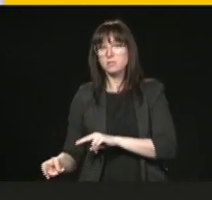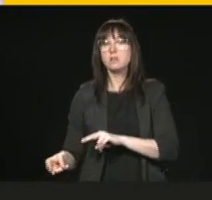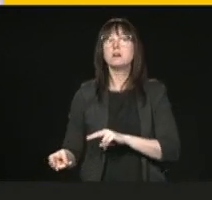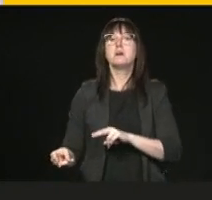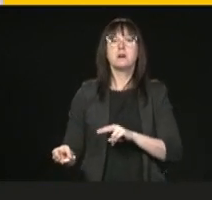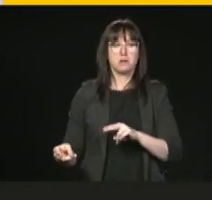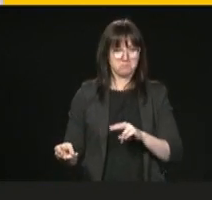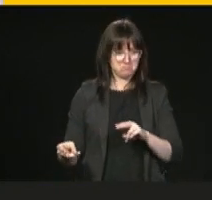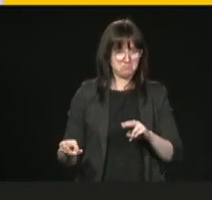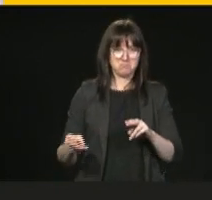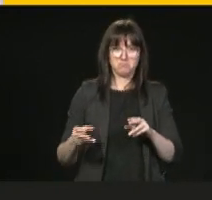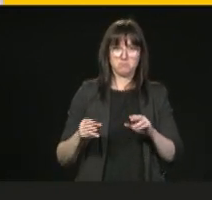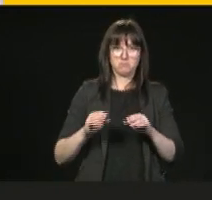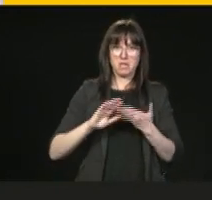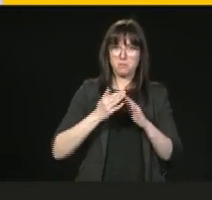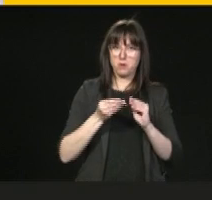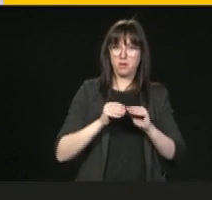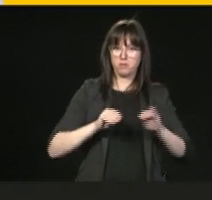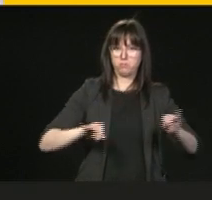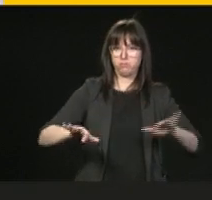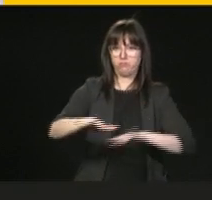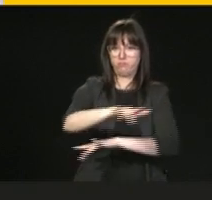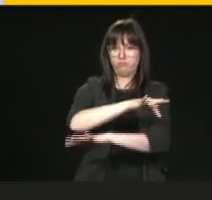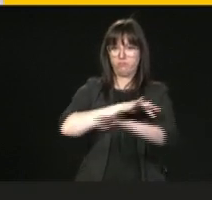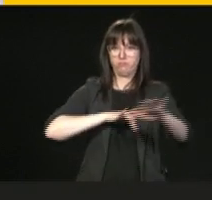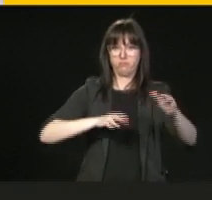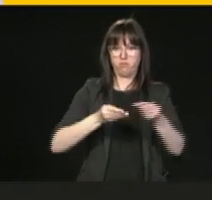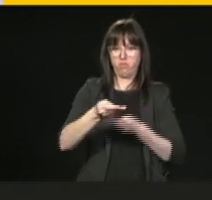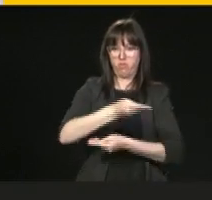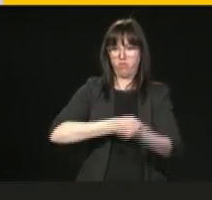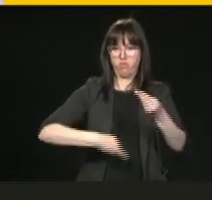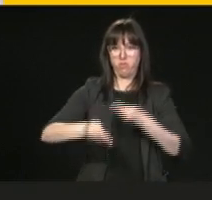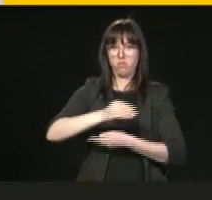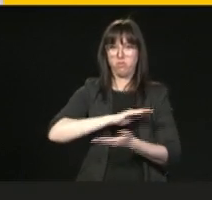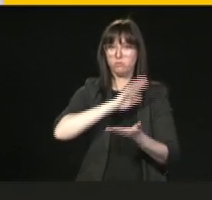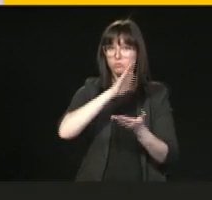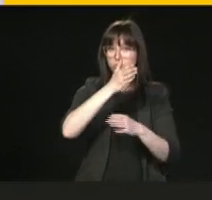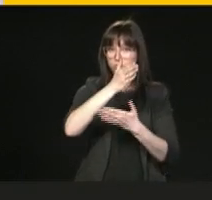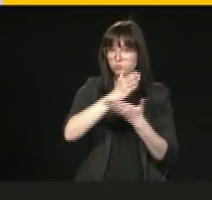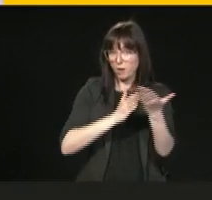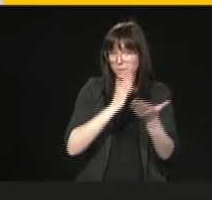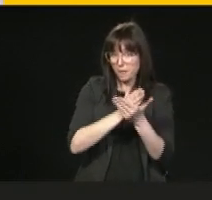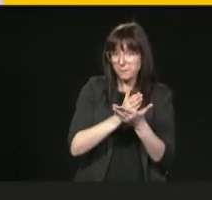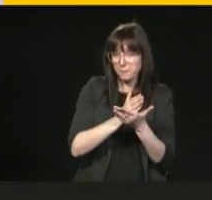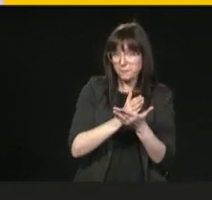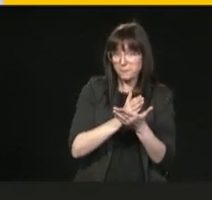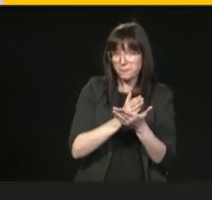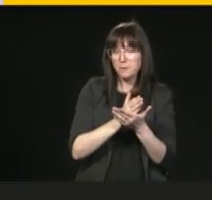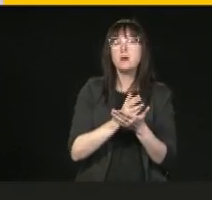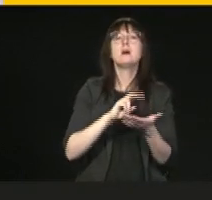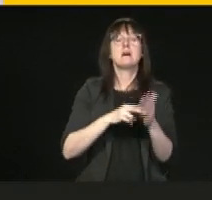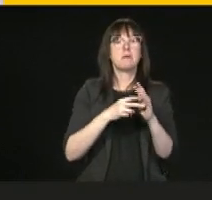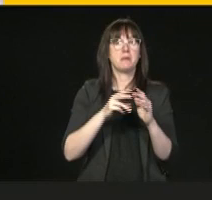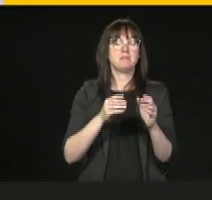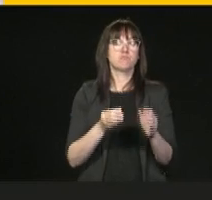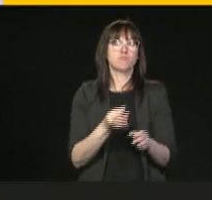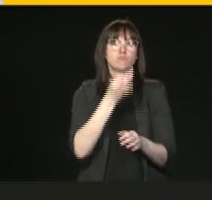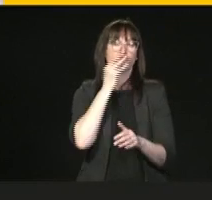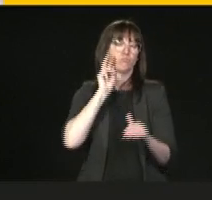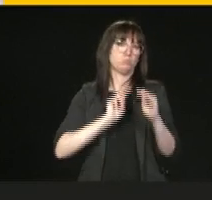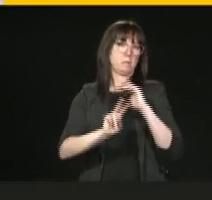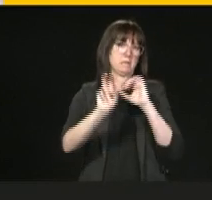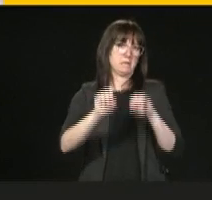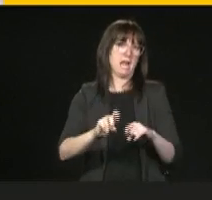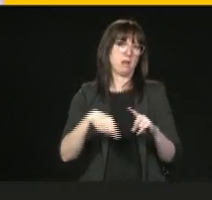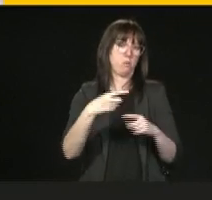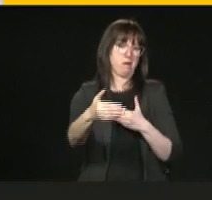control the spread of the virus, then we'll be able to predict with